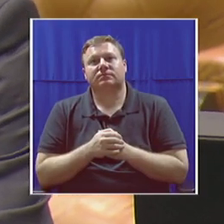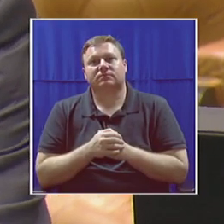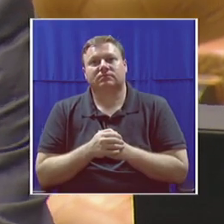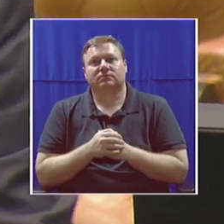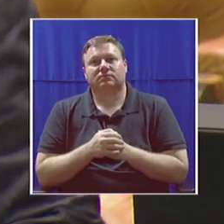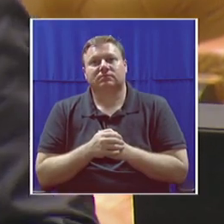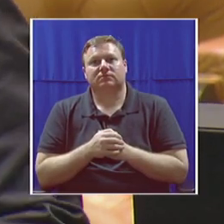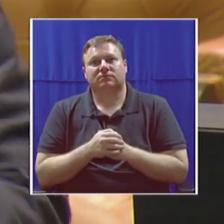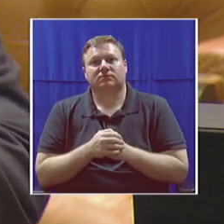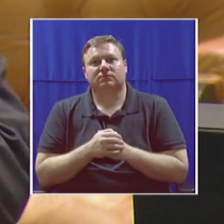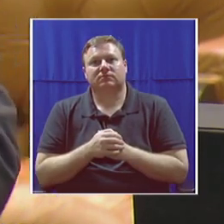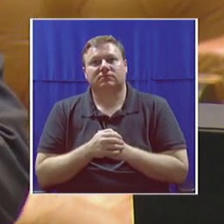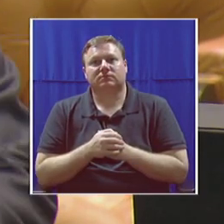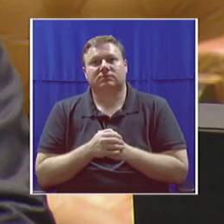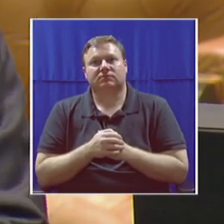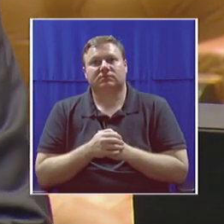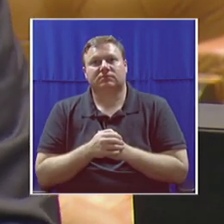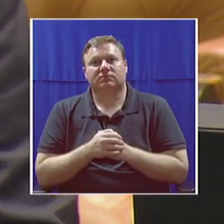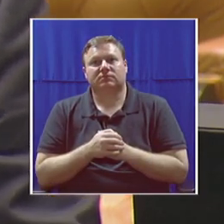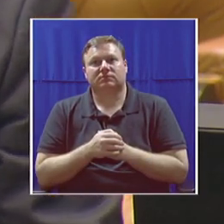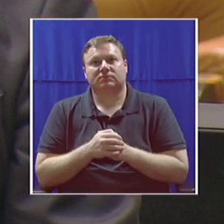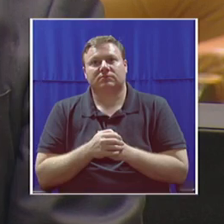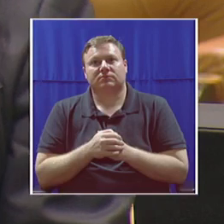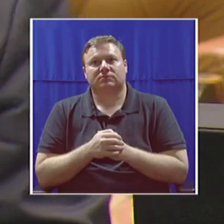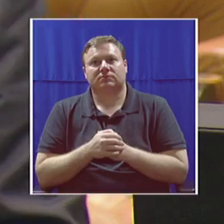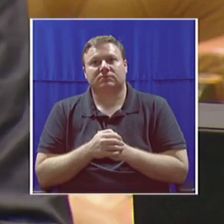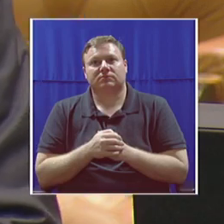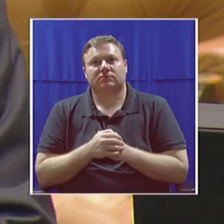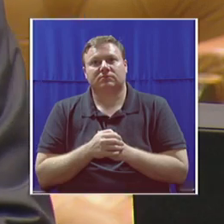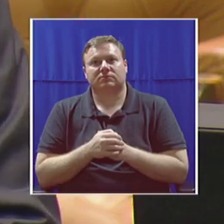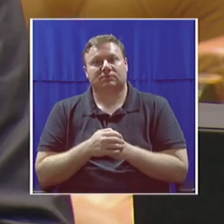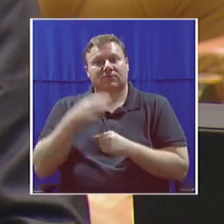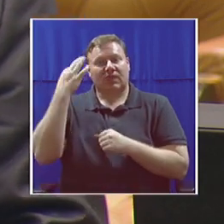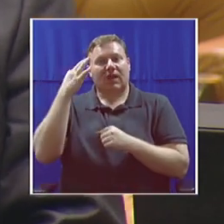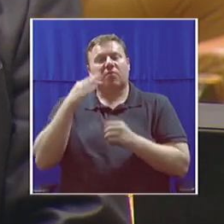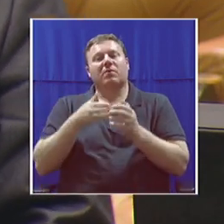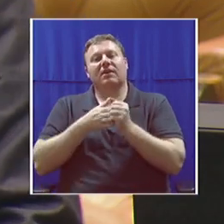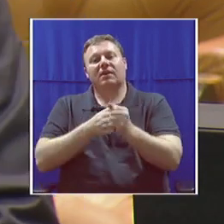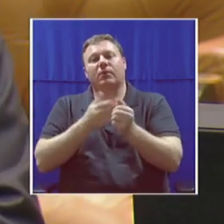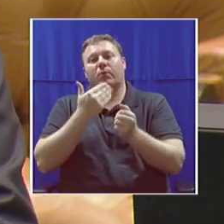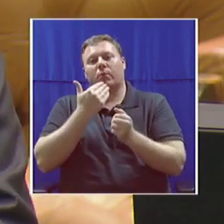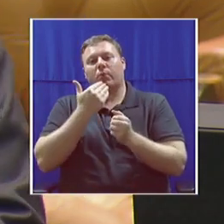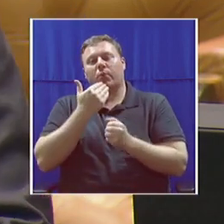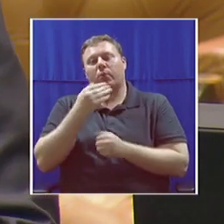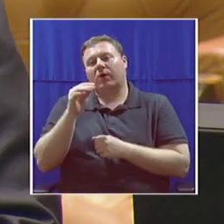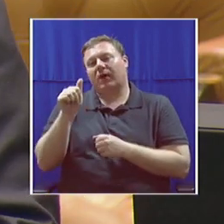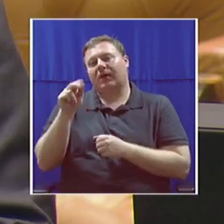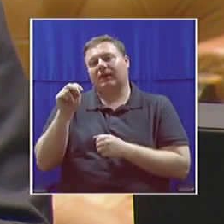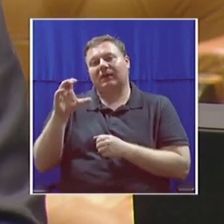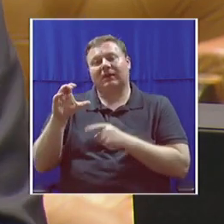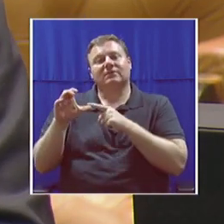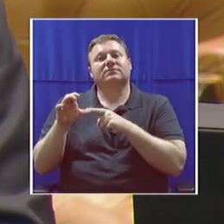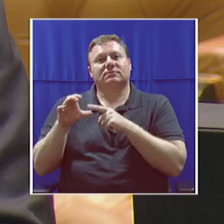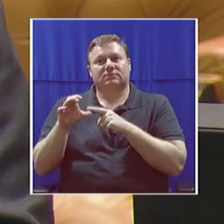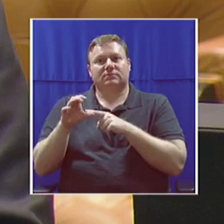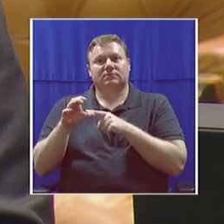you as the government of led by the NC who are guided